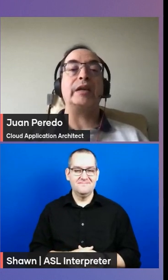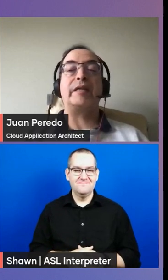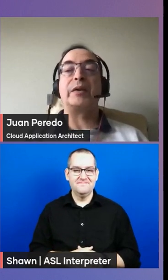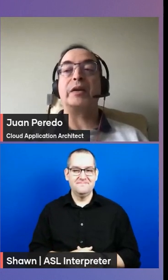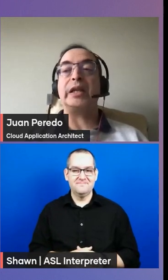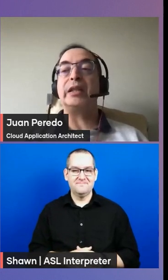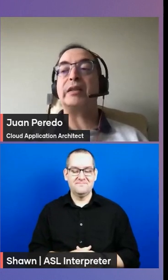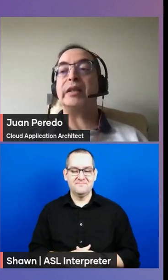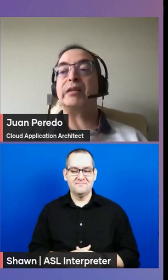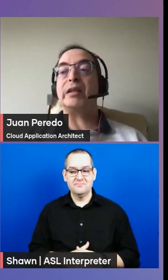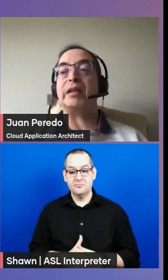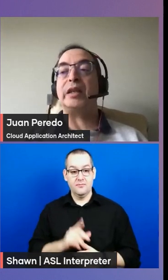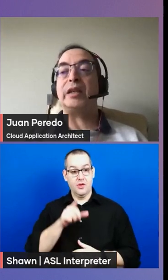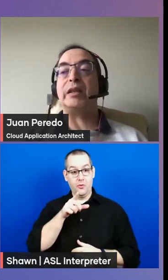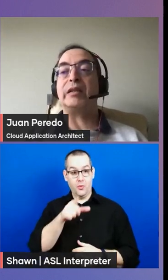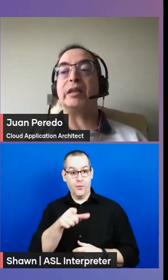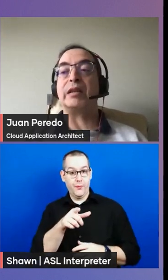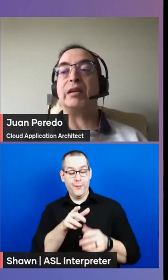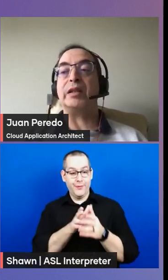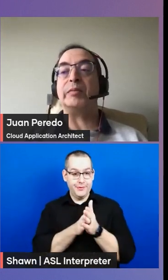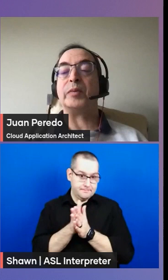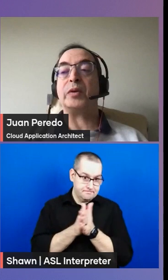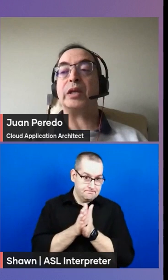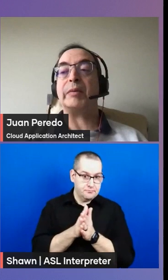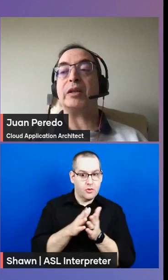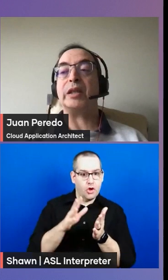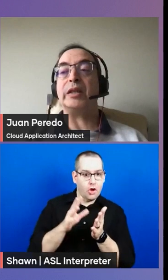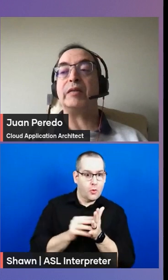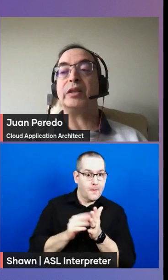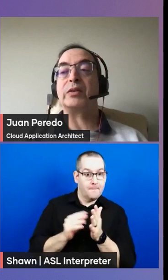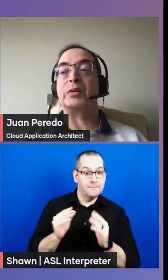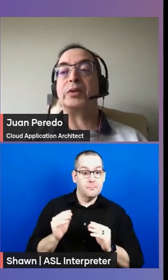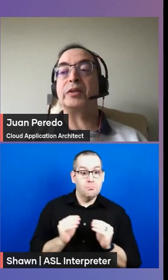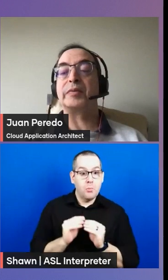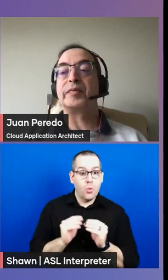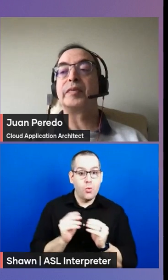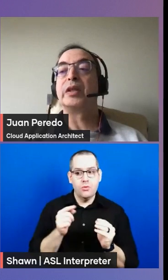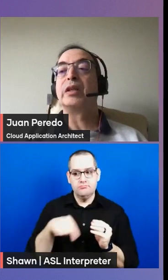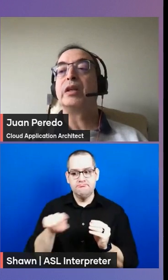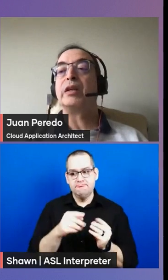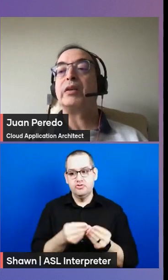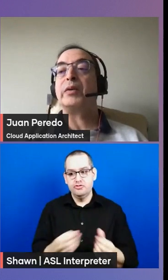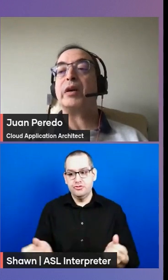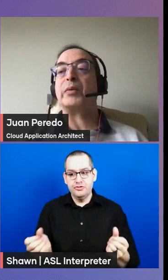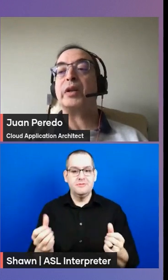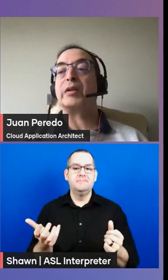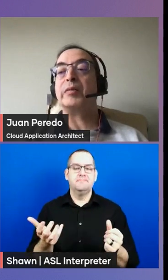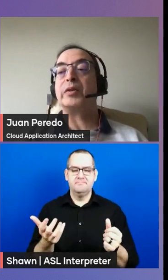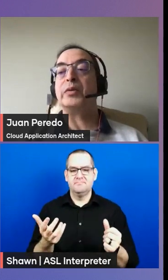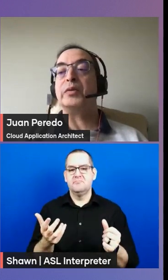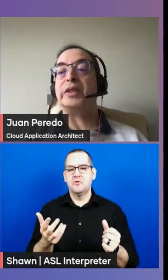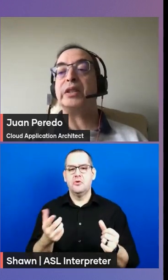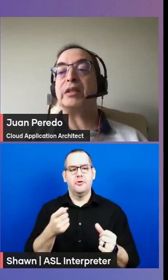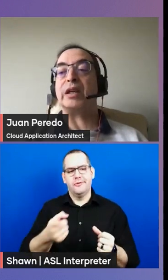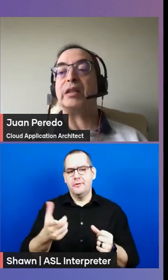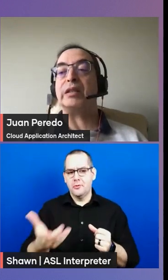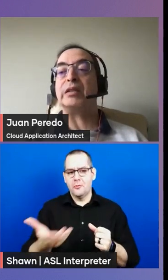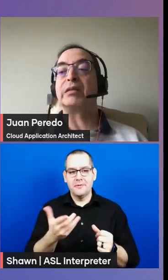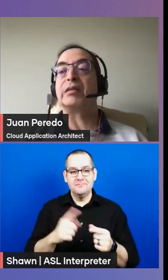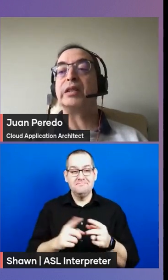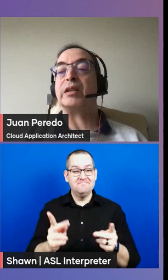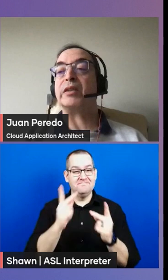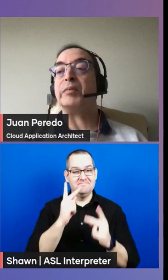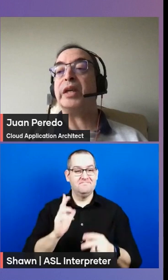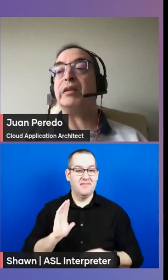Now, if you're interested in learning more about any of these solutions, you are welcome to visit